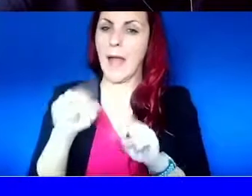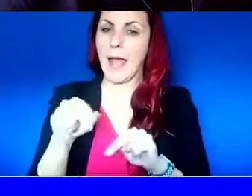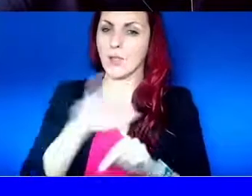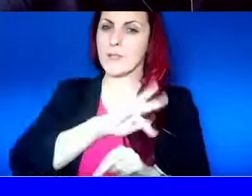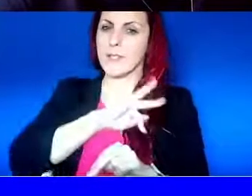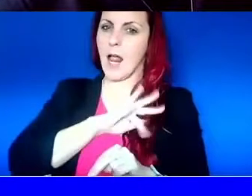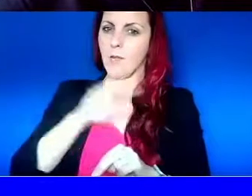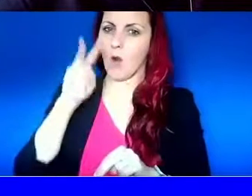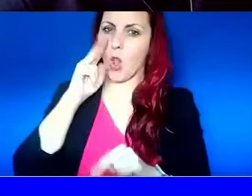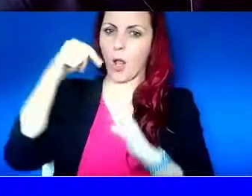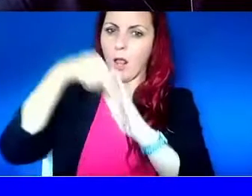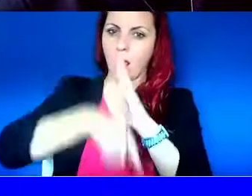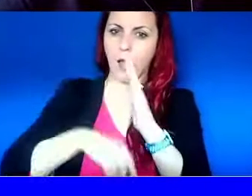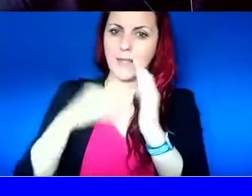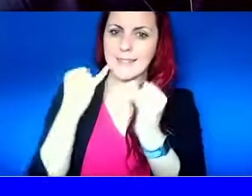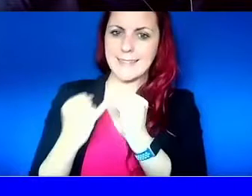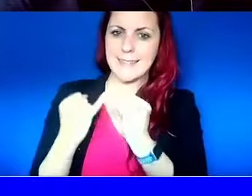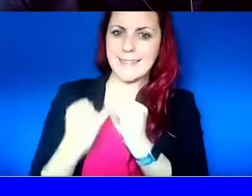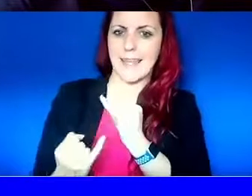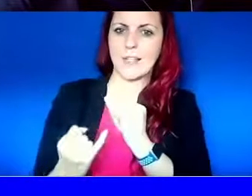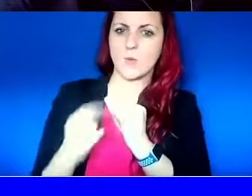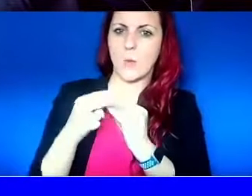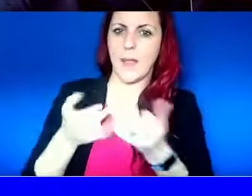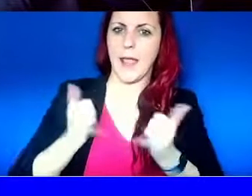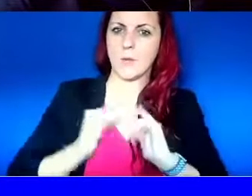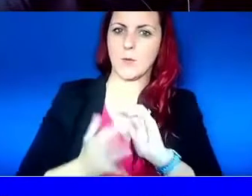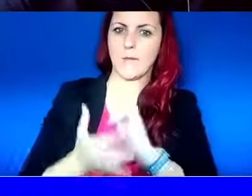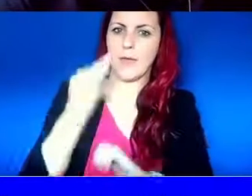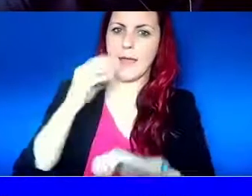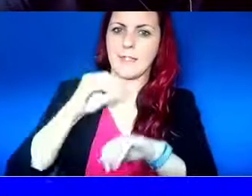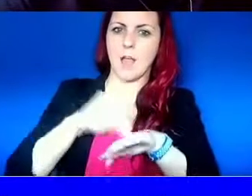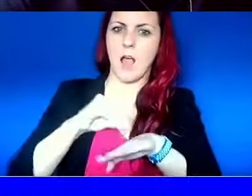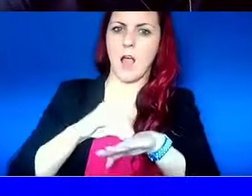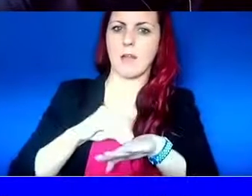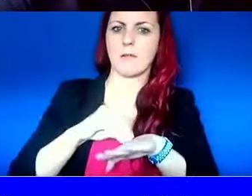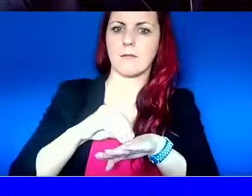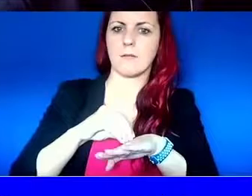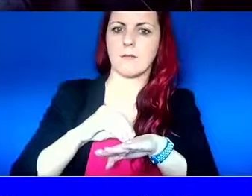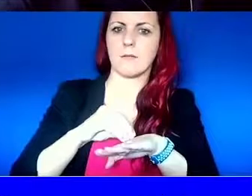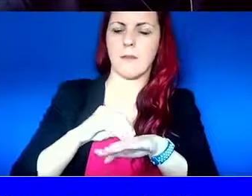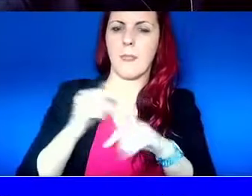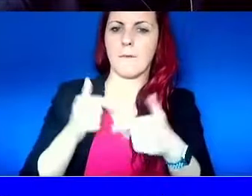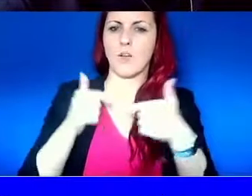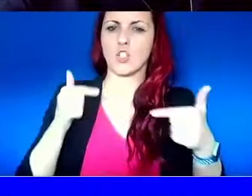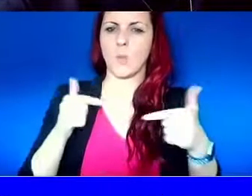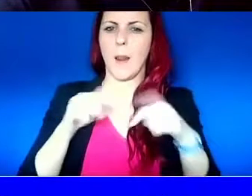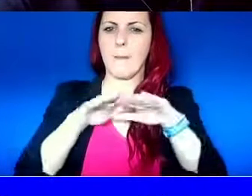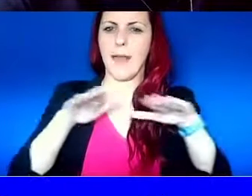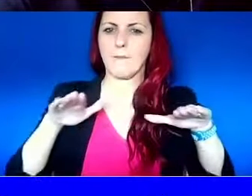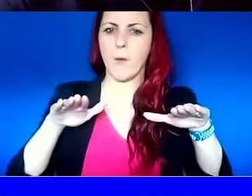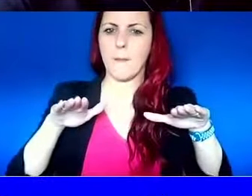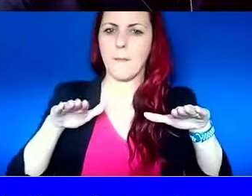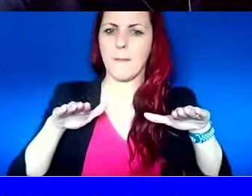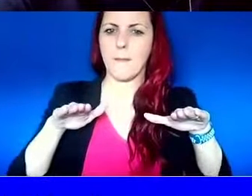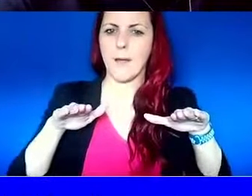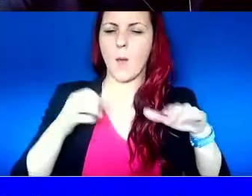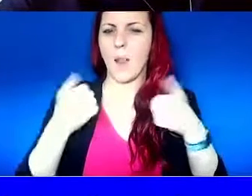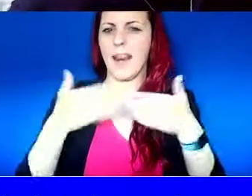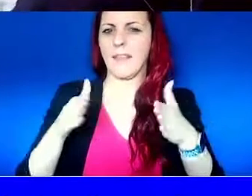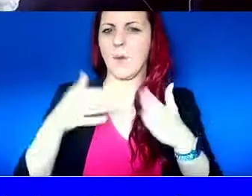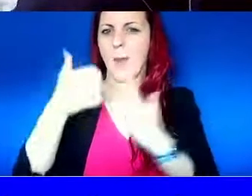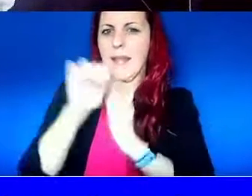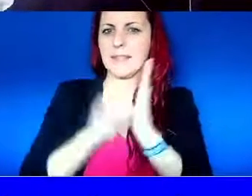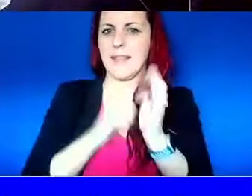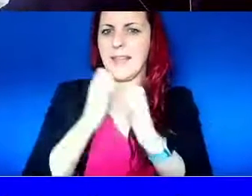in our full report, which you'll be able to find on the virtual platform and also through the link at the end of the